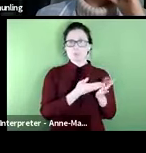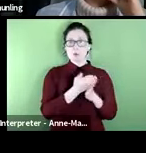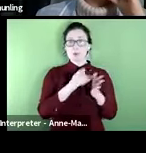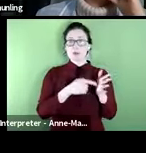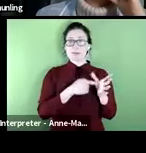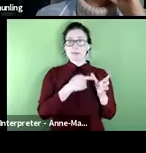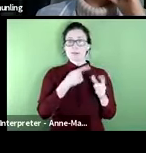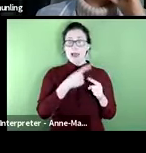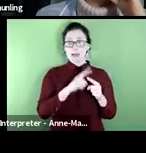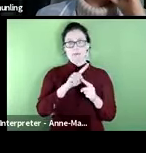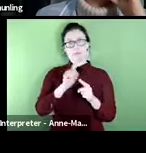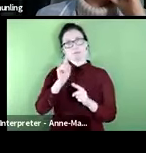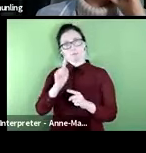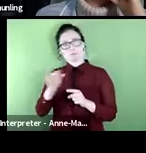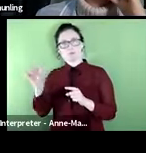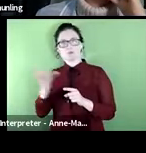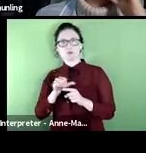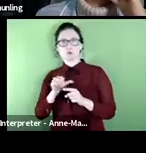have